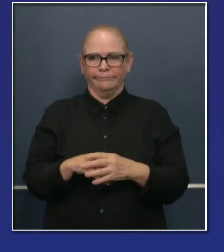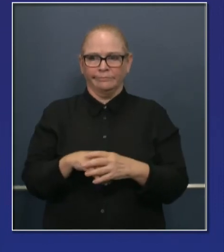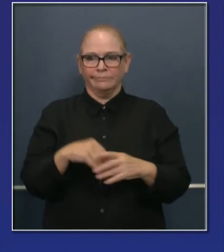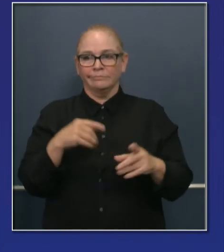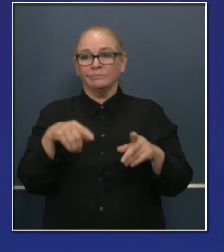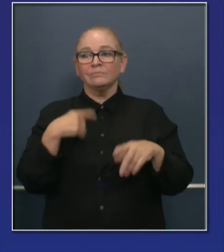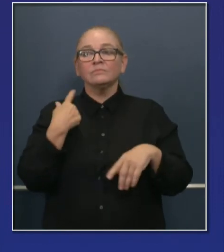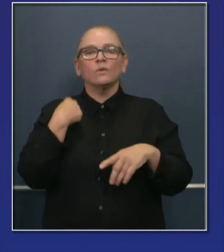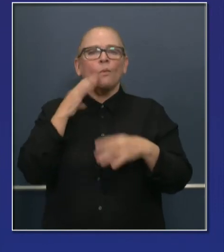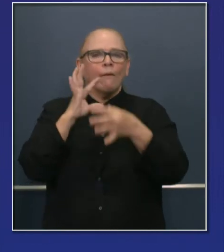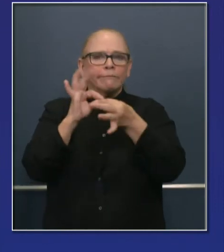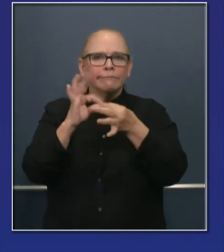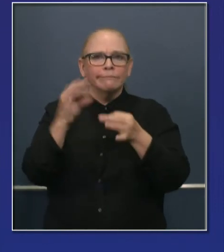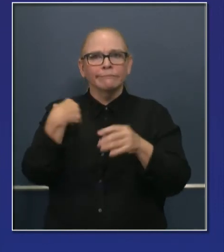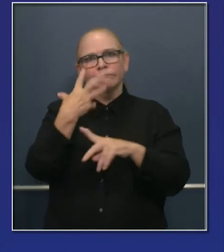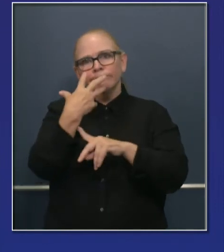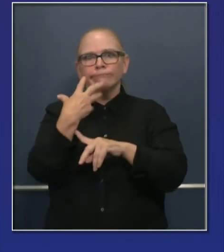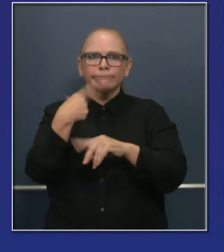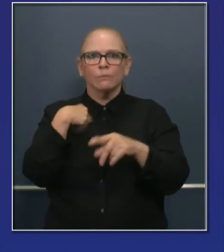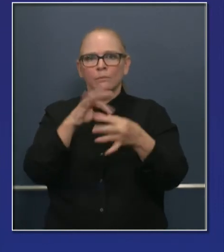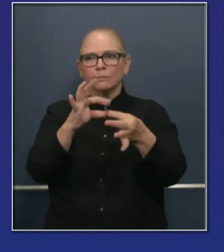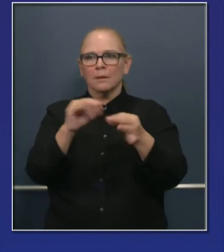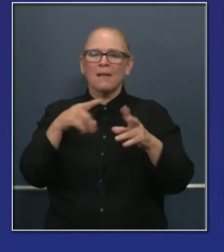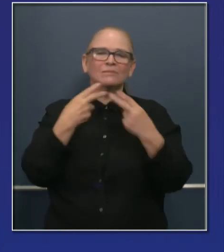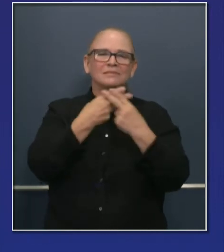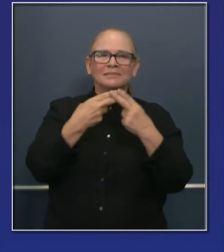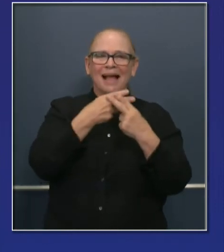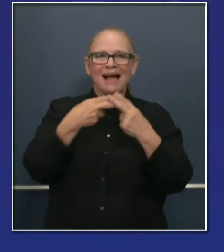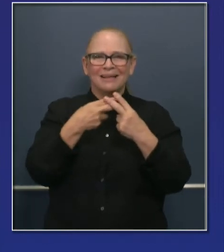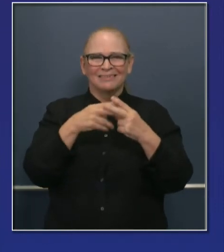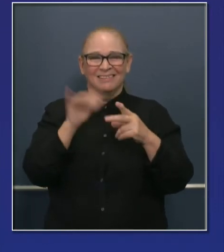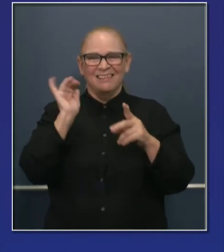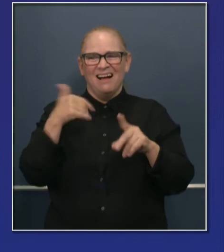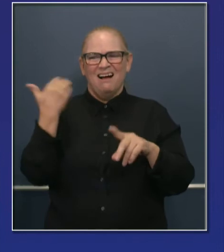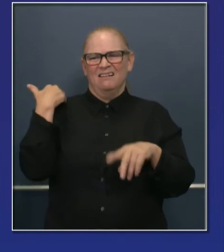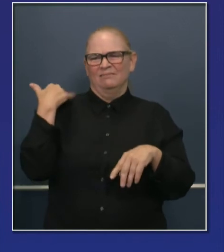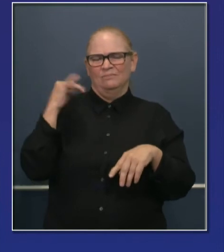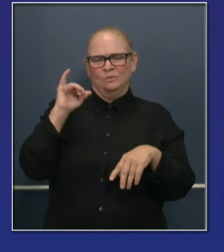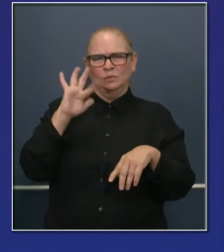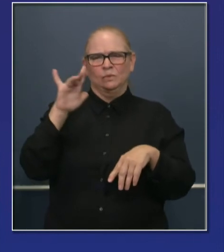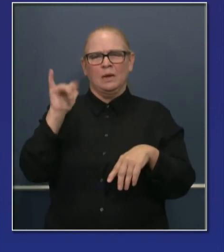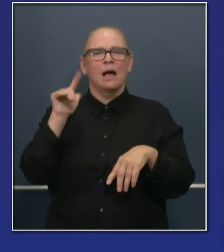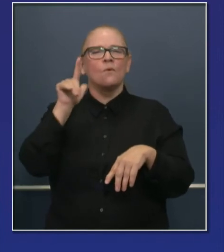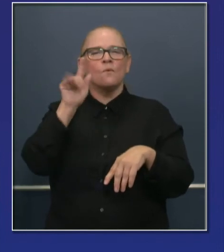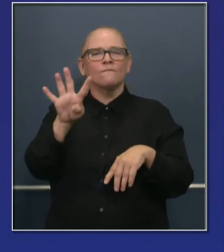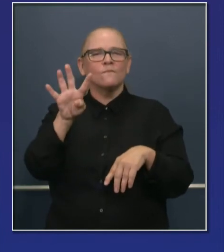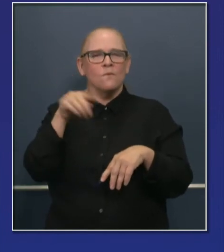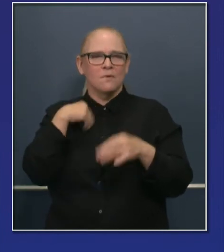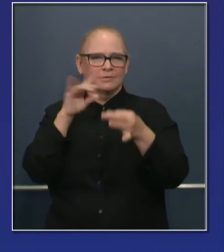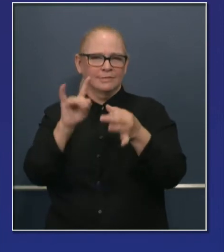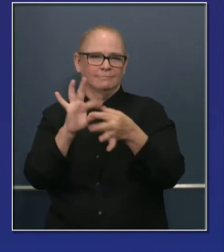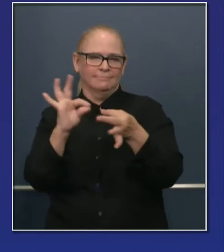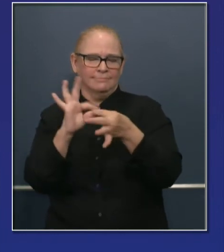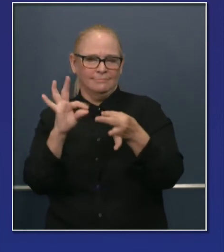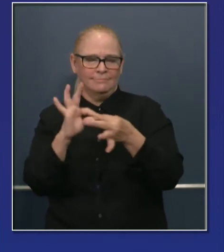you where I shared slides, which was on the 24th of July, not the presentation in Stockton